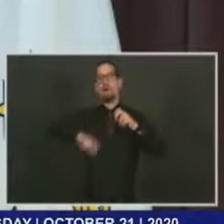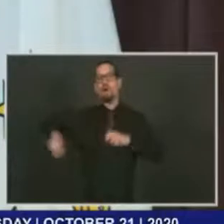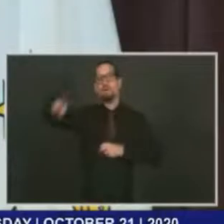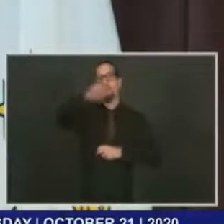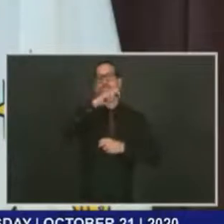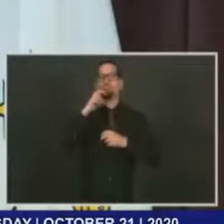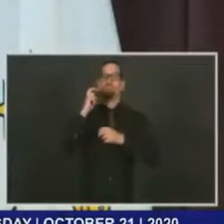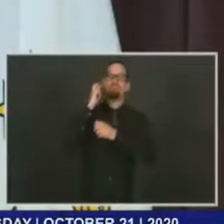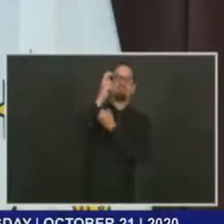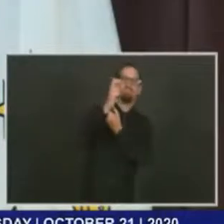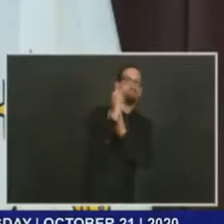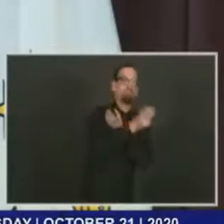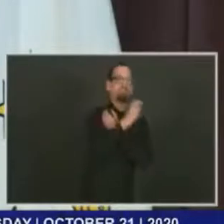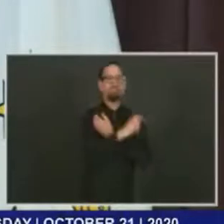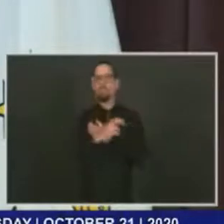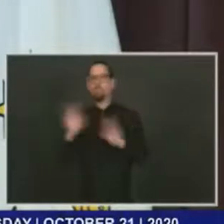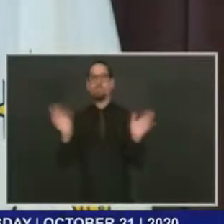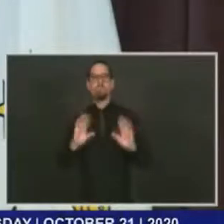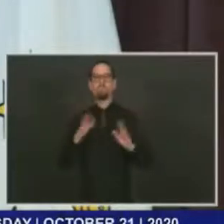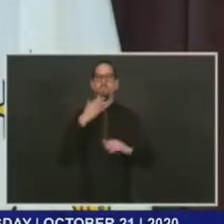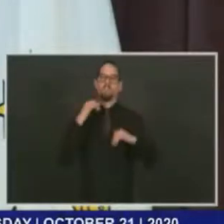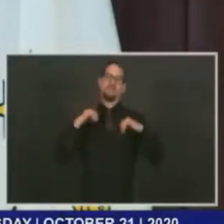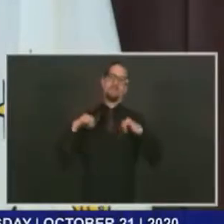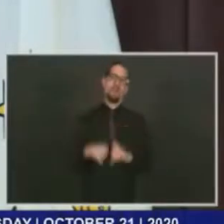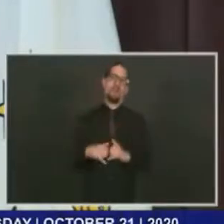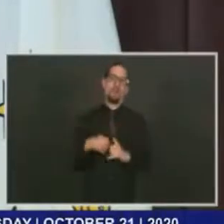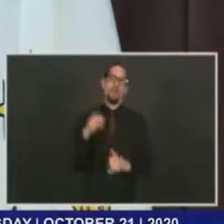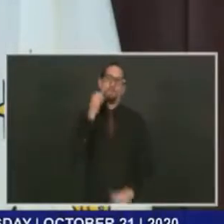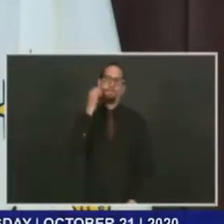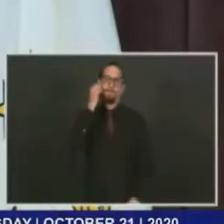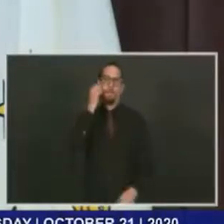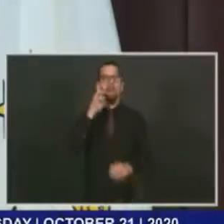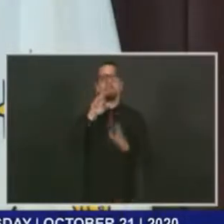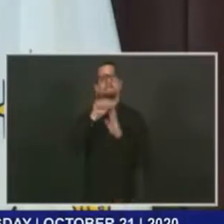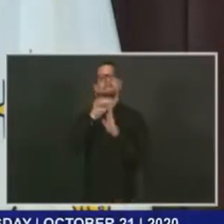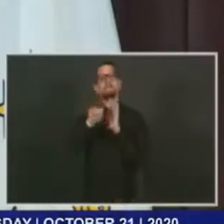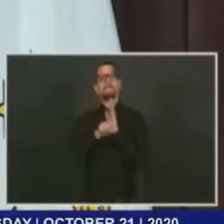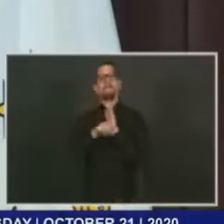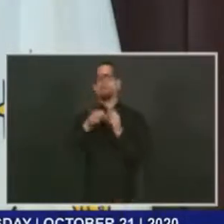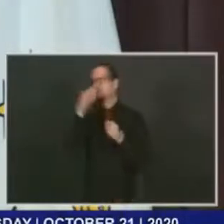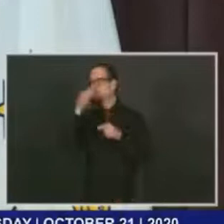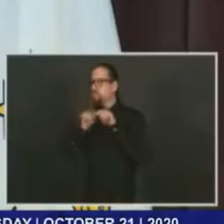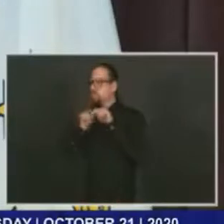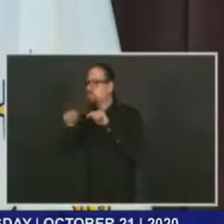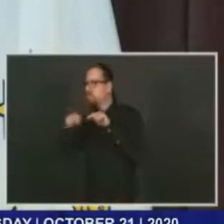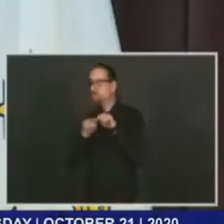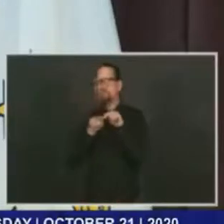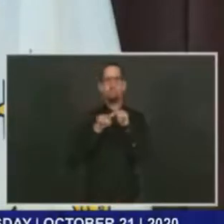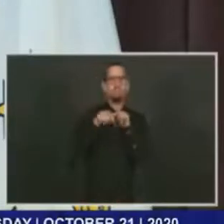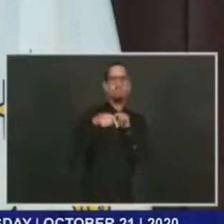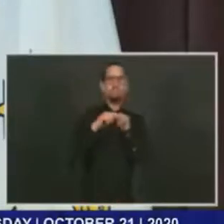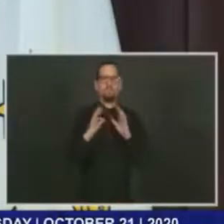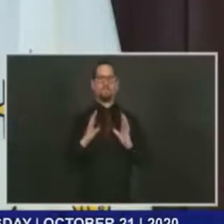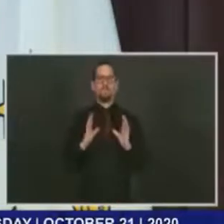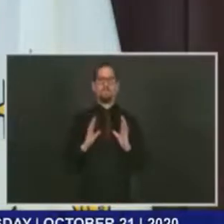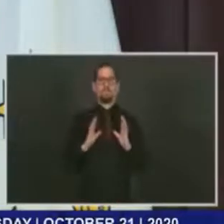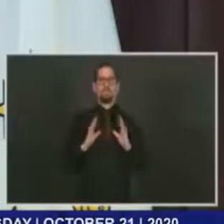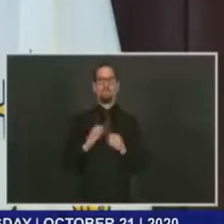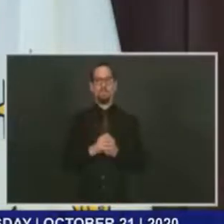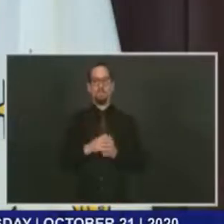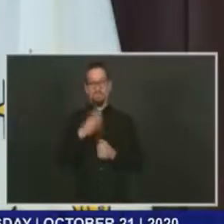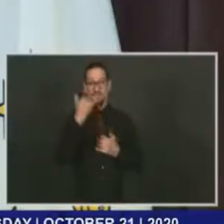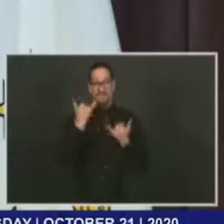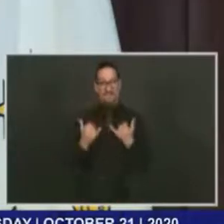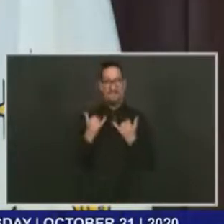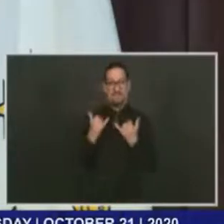avoid social gatherings, the better. As we're going into Thanksgiving, Halloween,